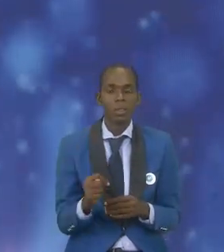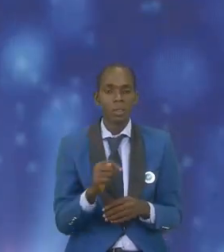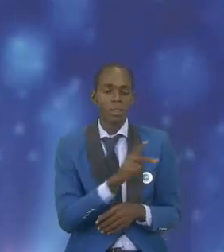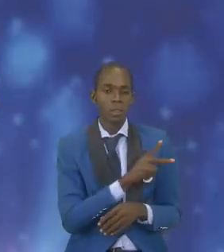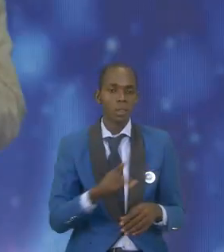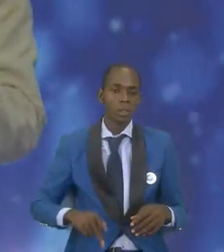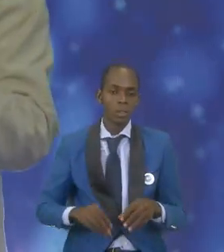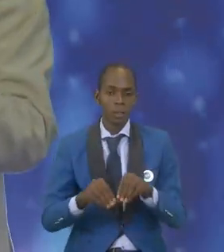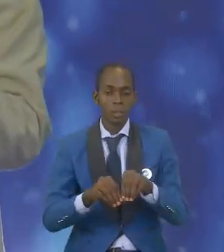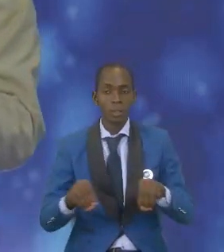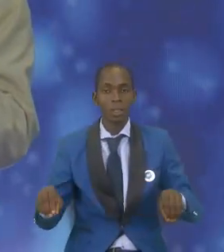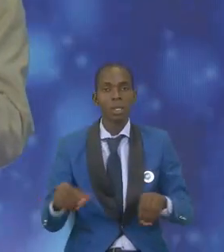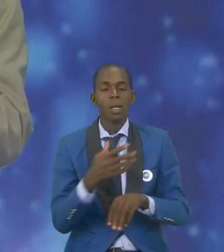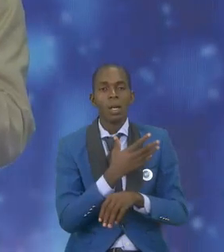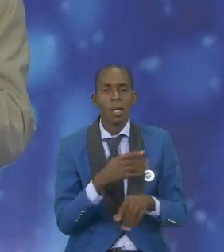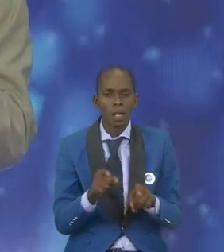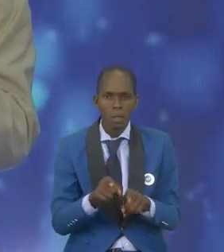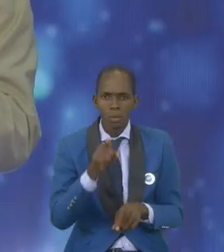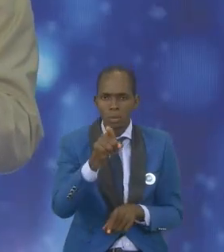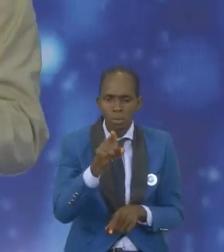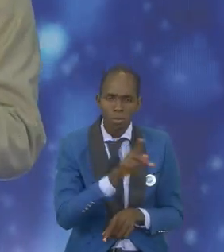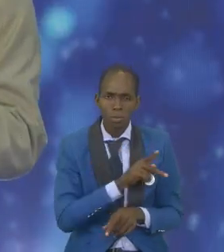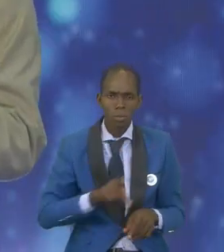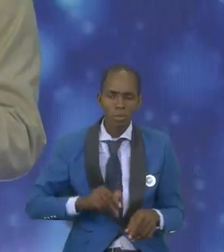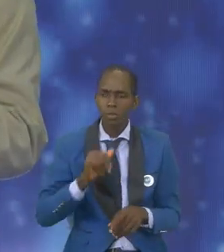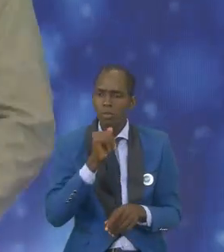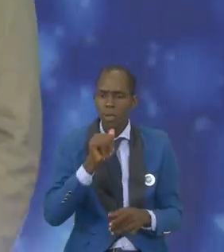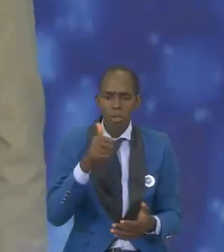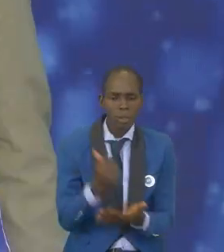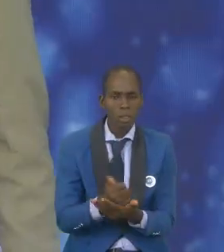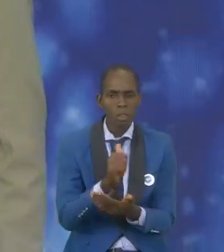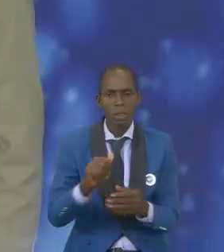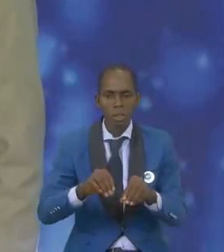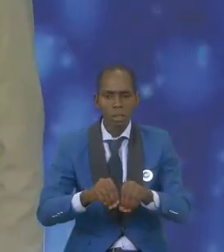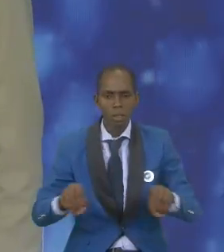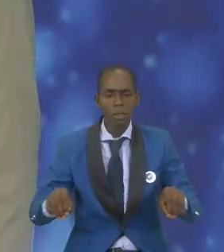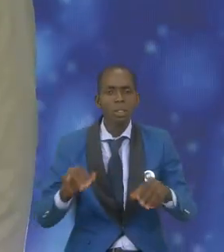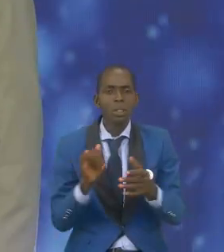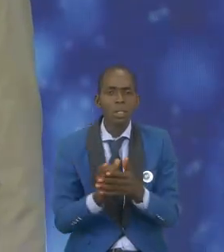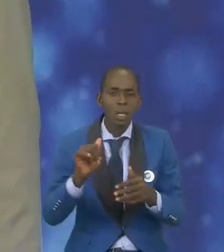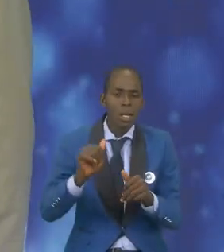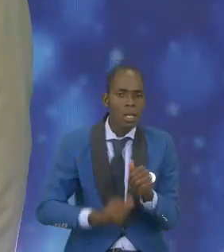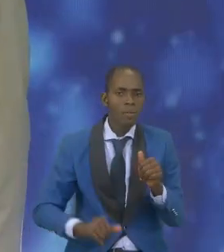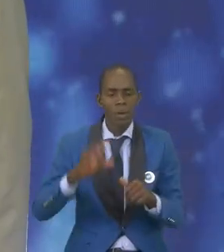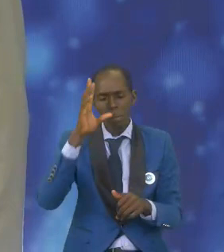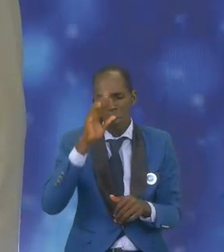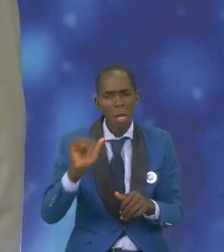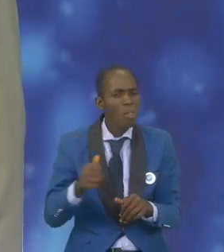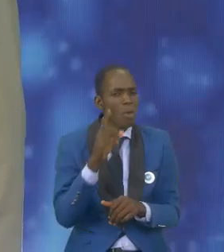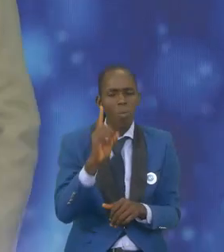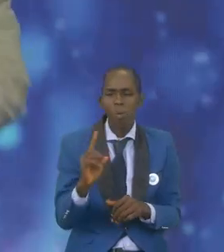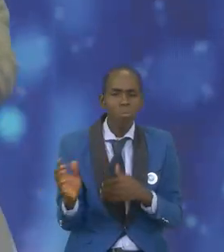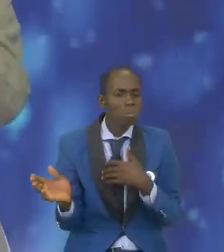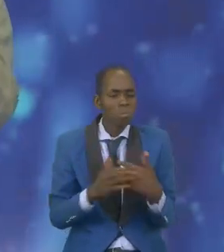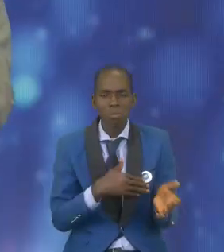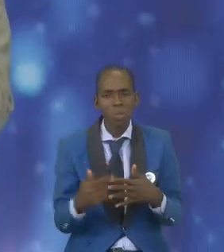decree. Hast thou not signed a decree that every man, whoever, every